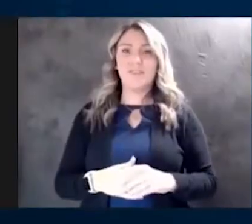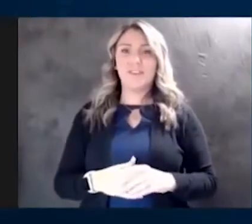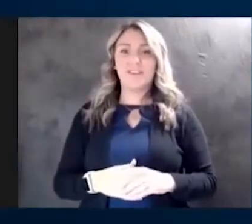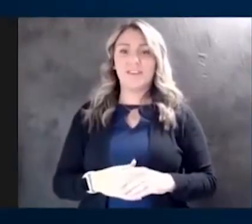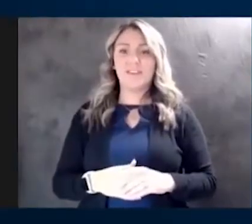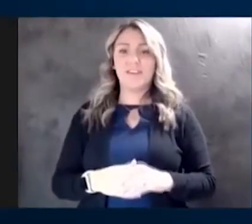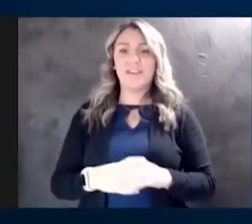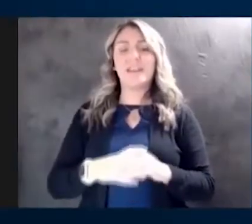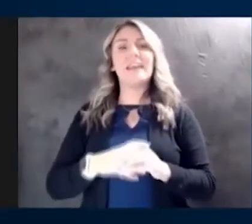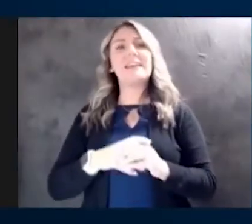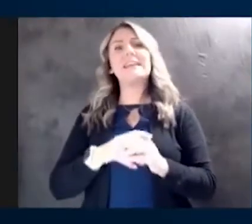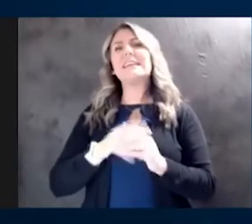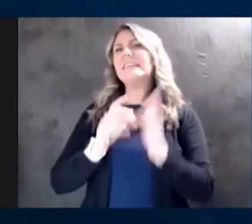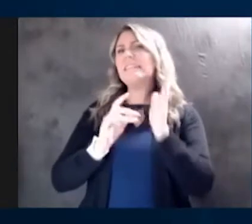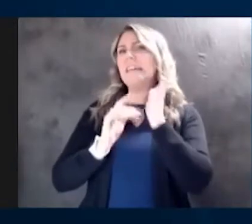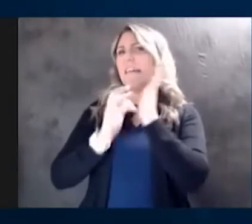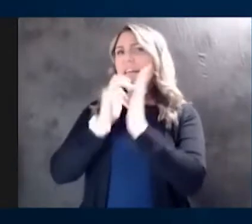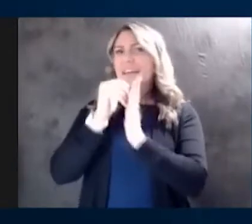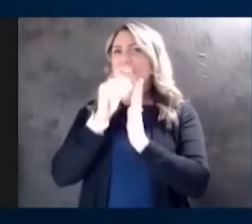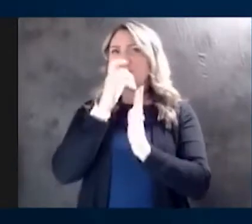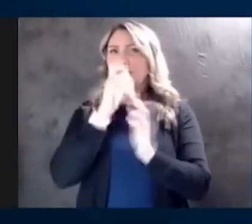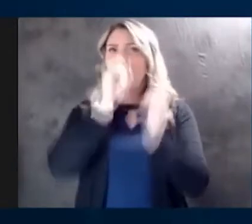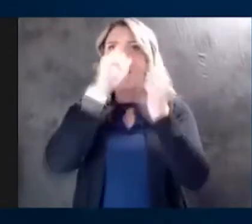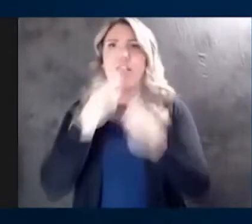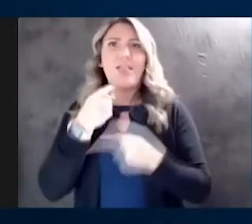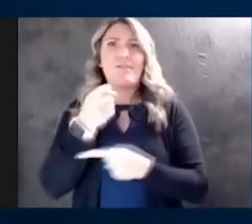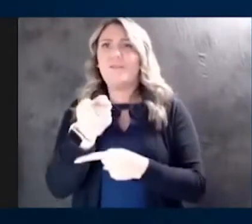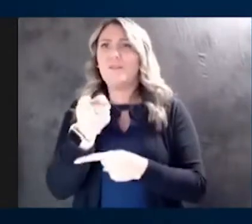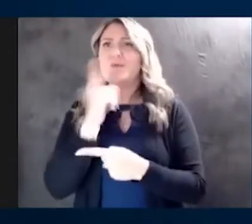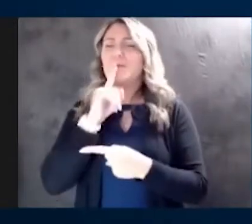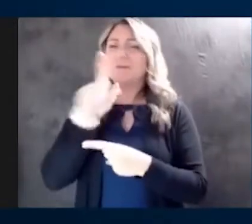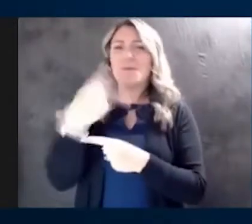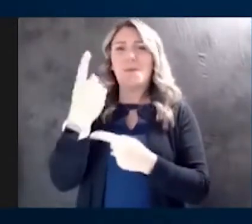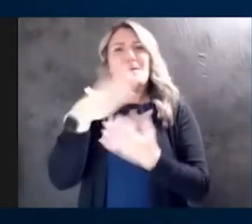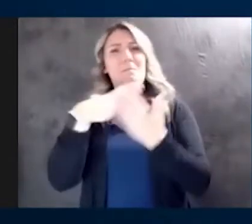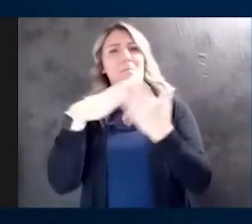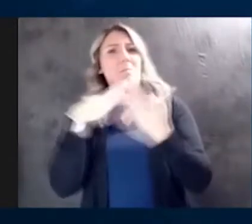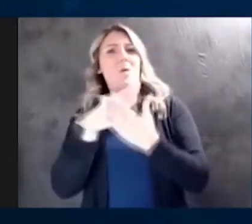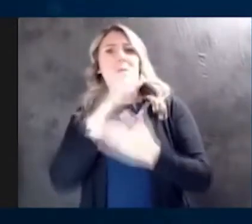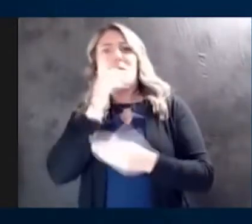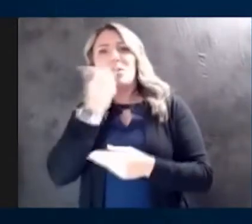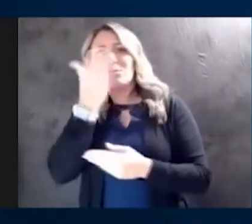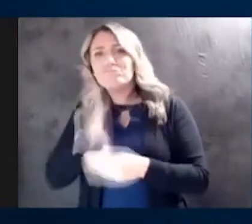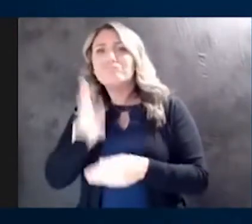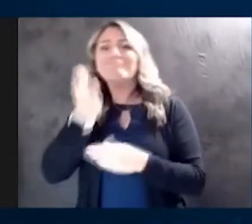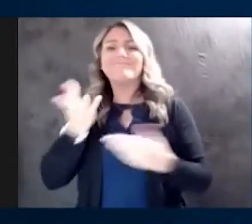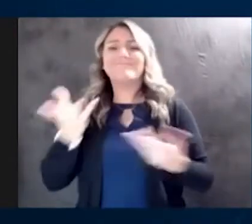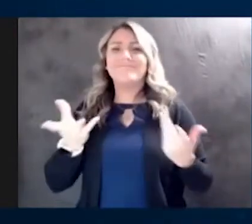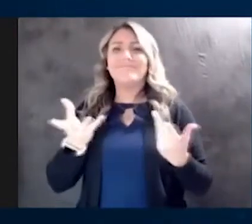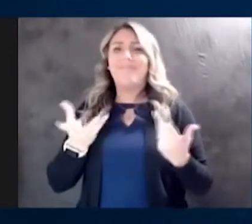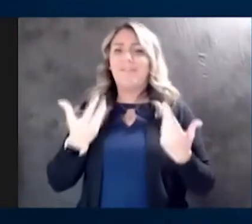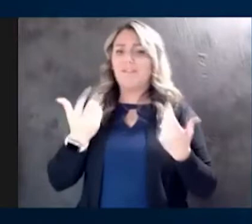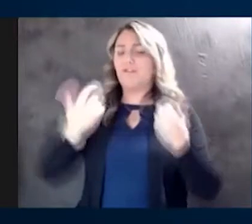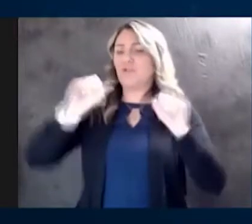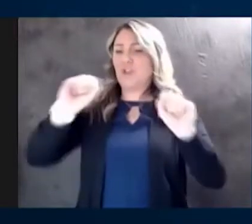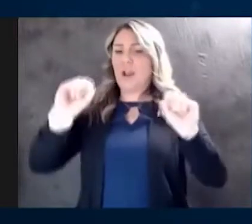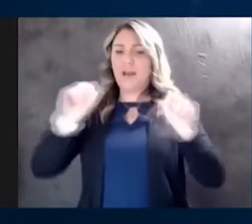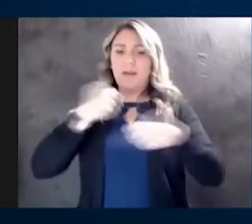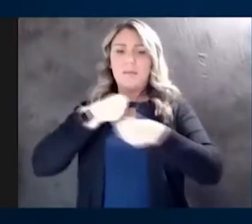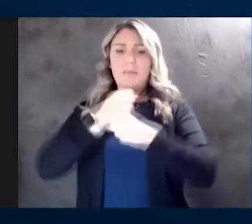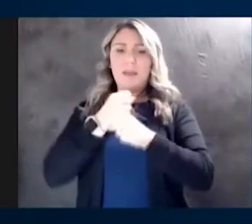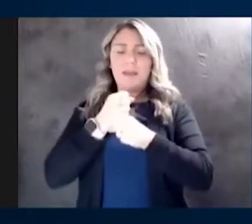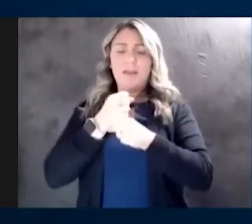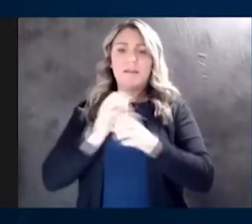of what you are is only a part of who you are. And I try to make it the smallest